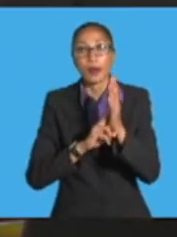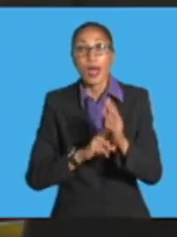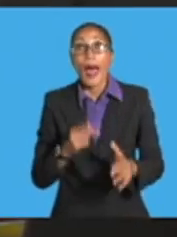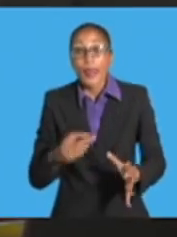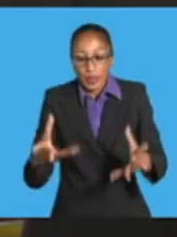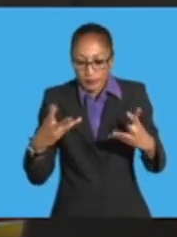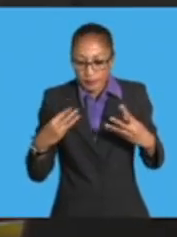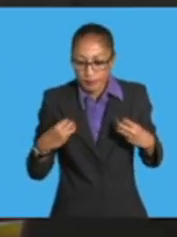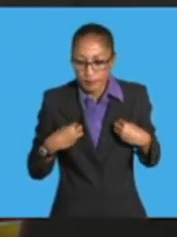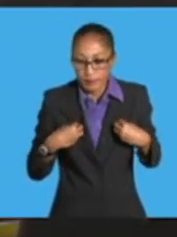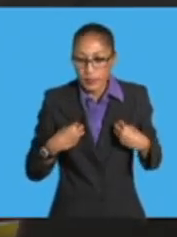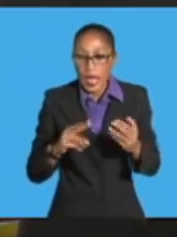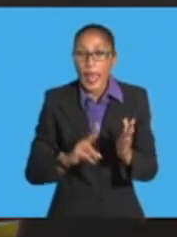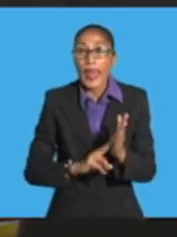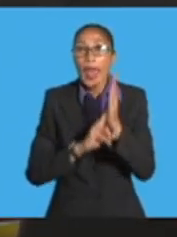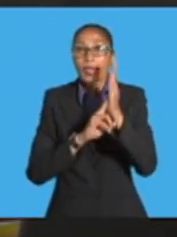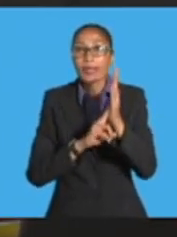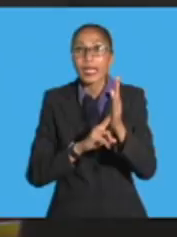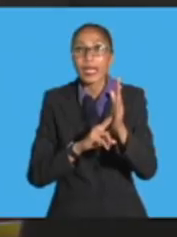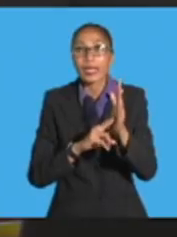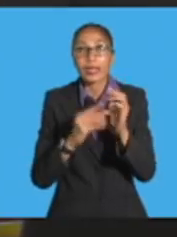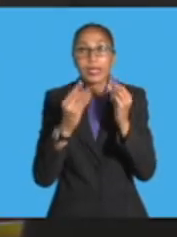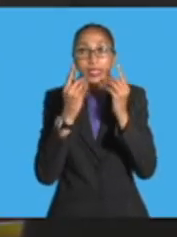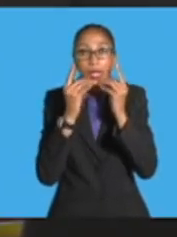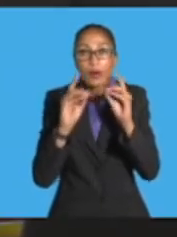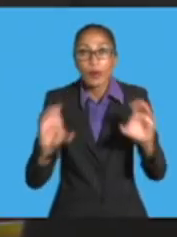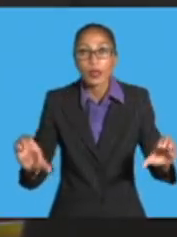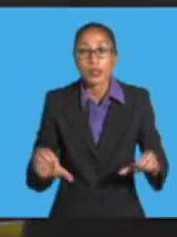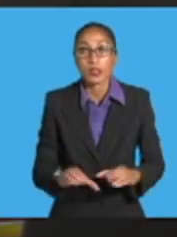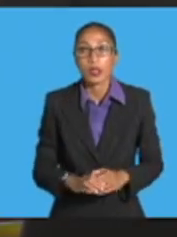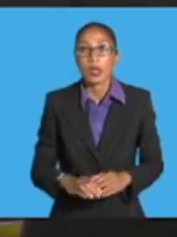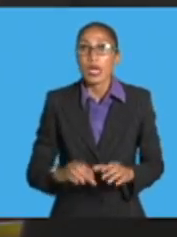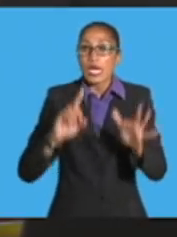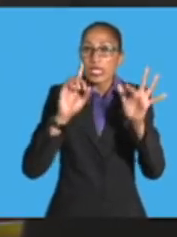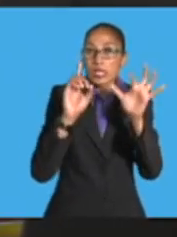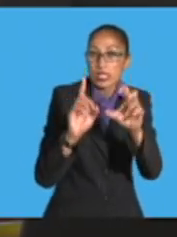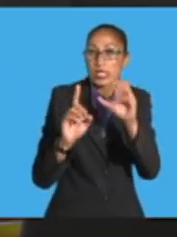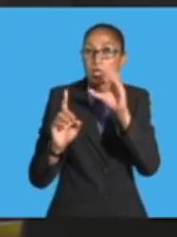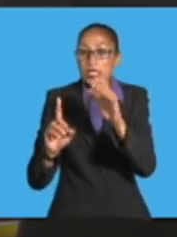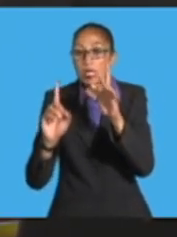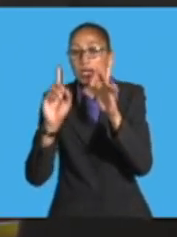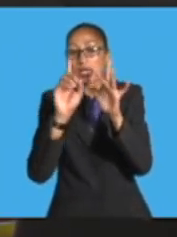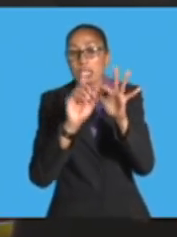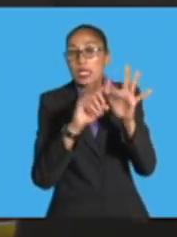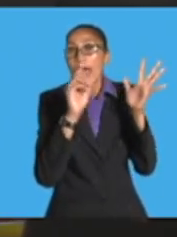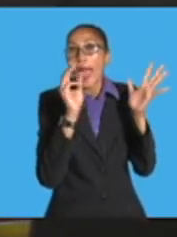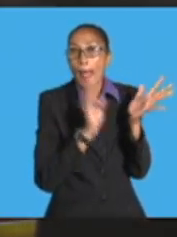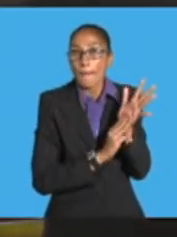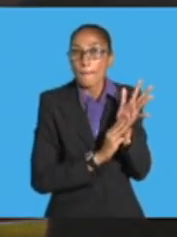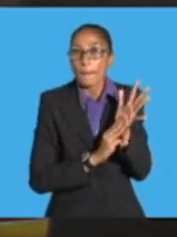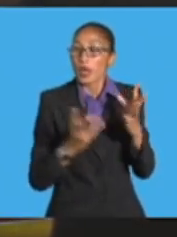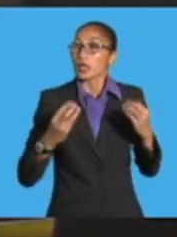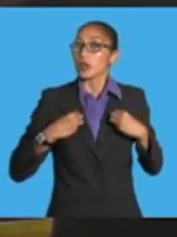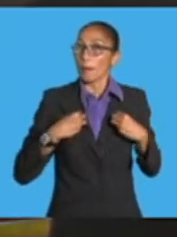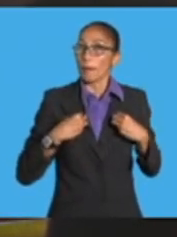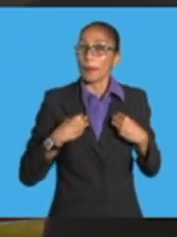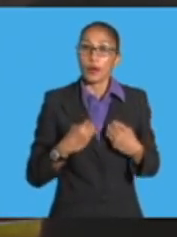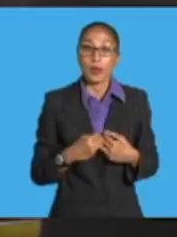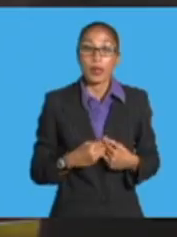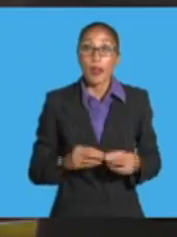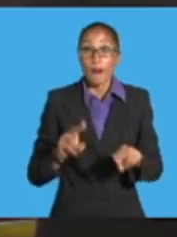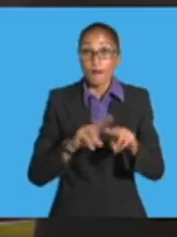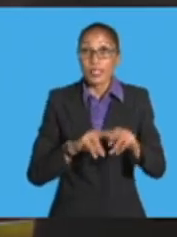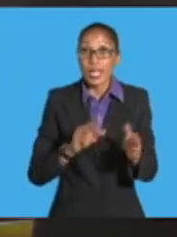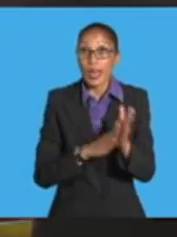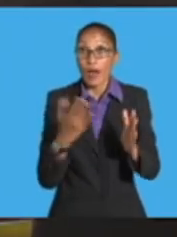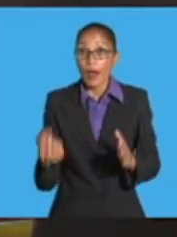adopt the Nadi Declaration, which will guide the work of CCEM over the next 2.5 years. Fiji now has